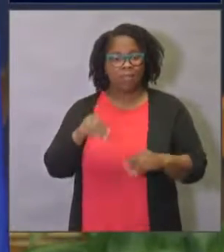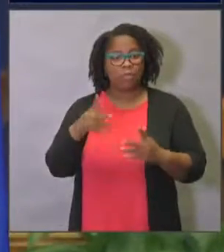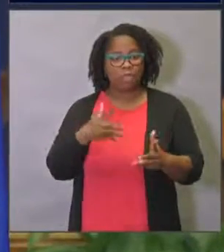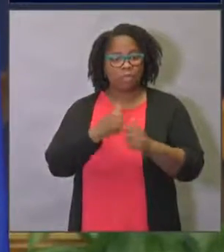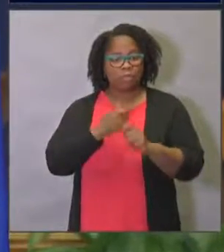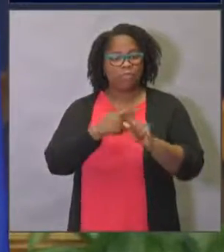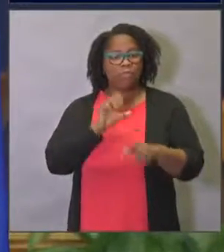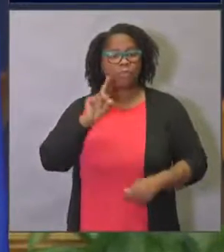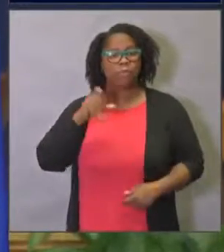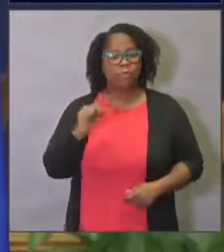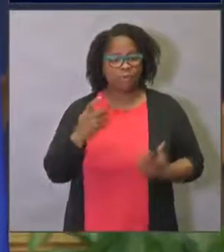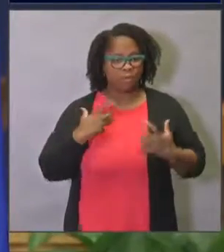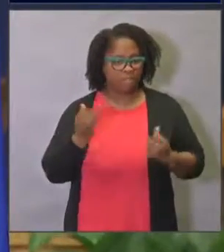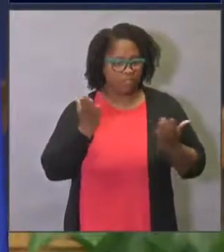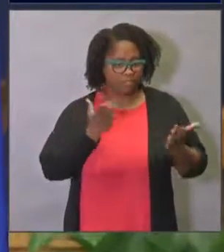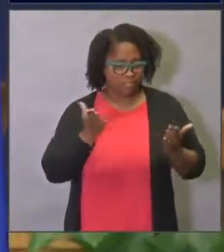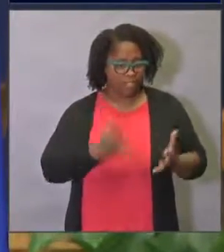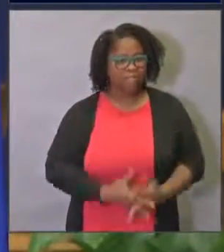Health Services.